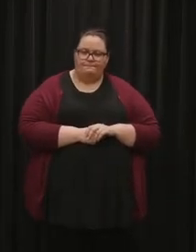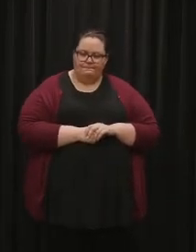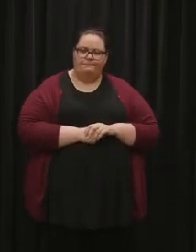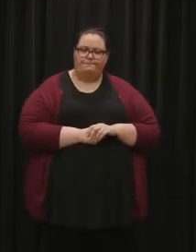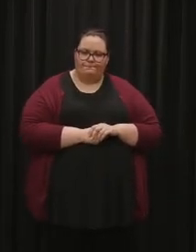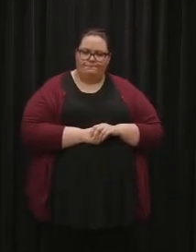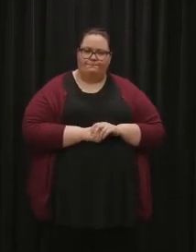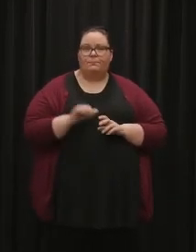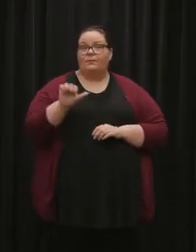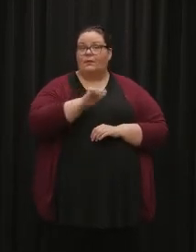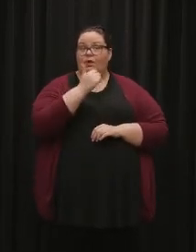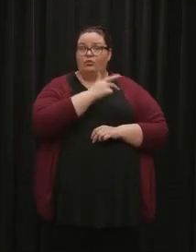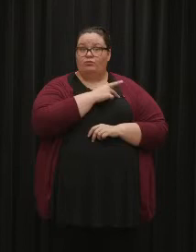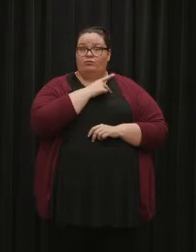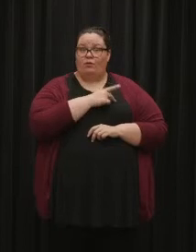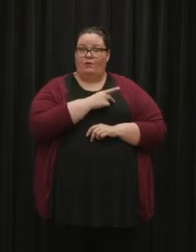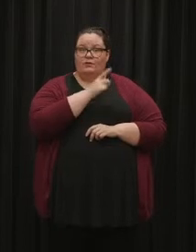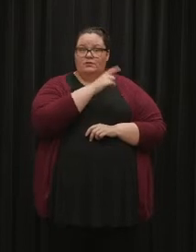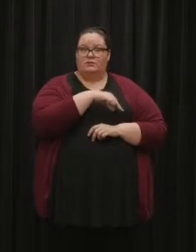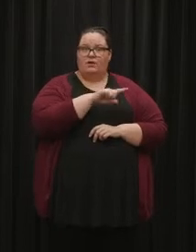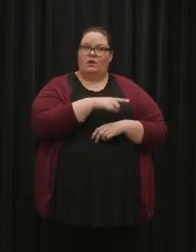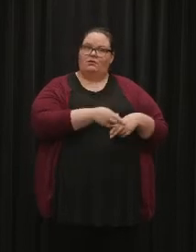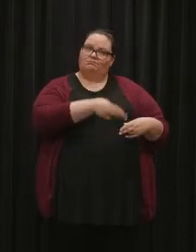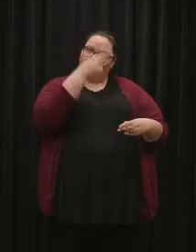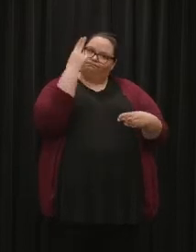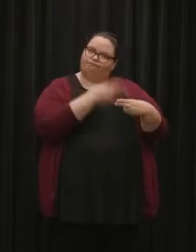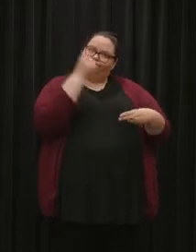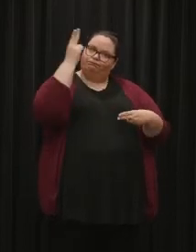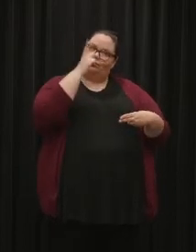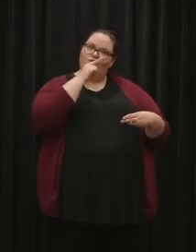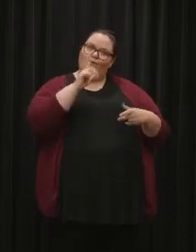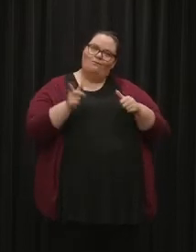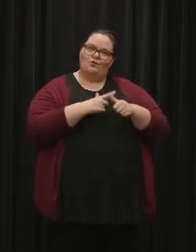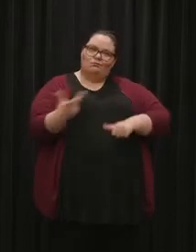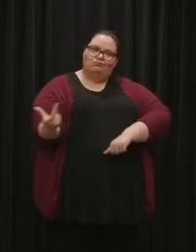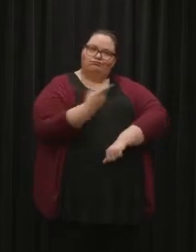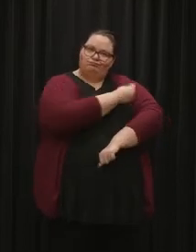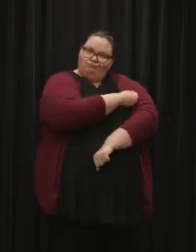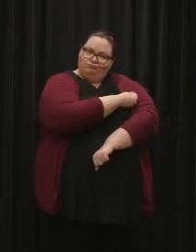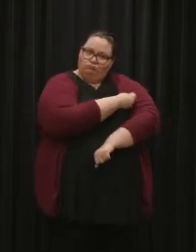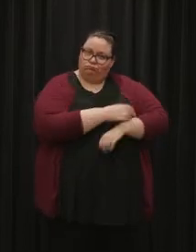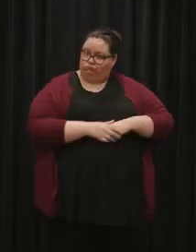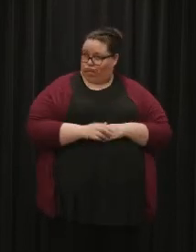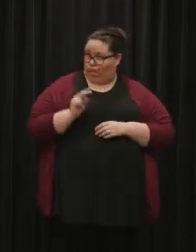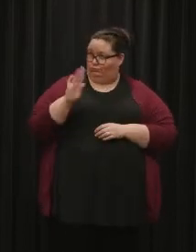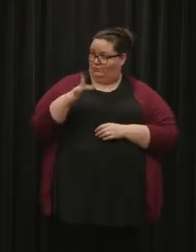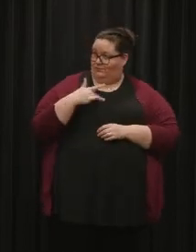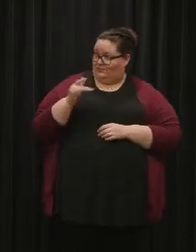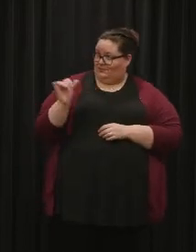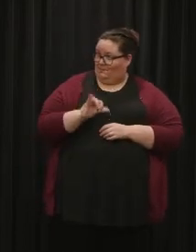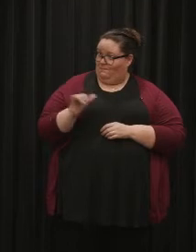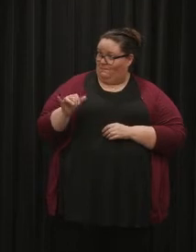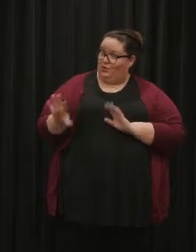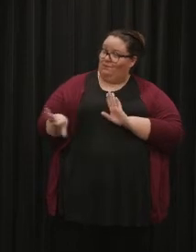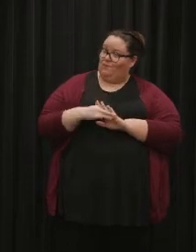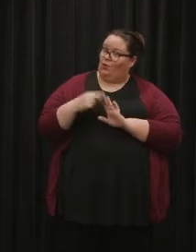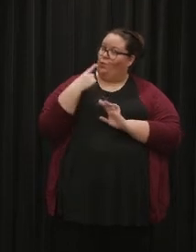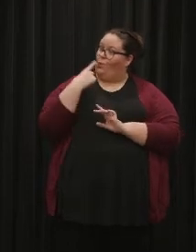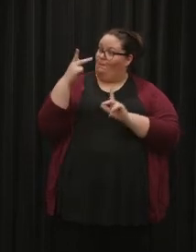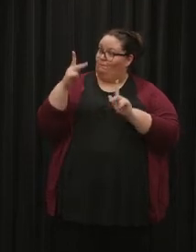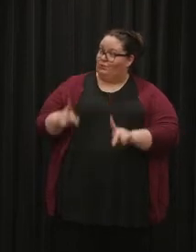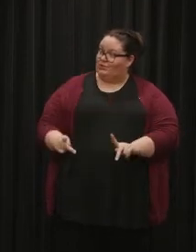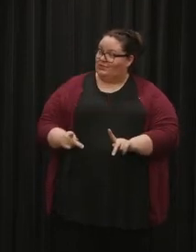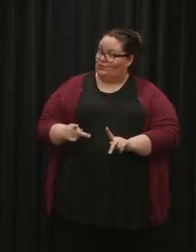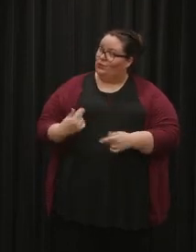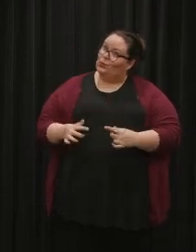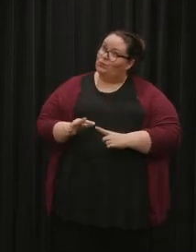health agencies name the first person who's going to be receiving the first dose of the vaccine. Does New Brunswick have someone specifically